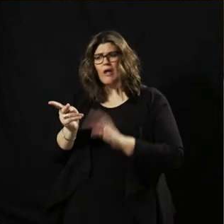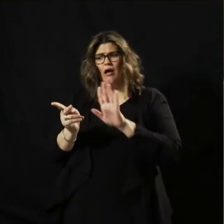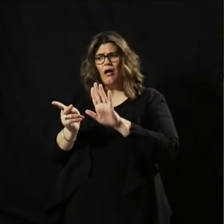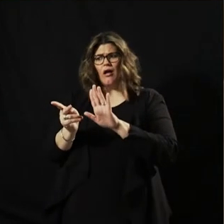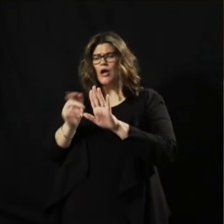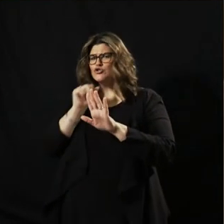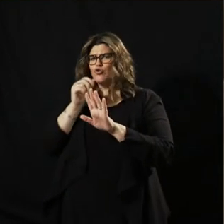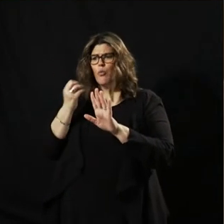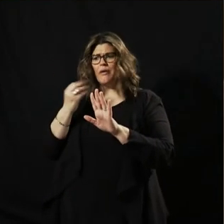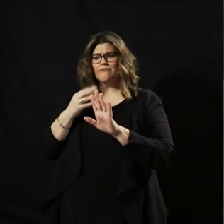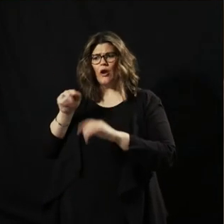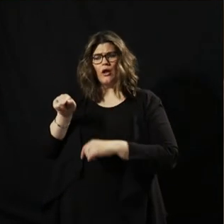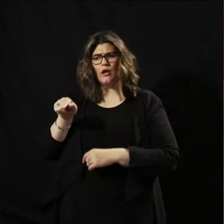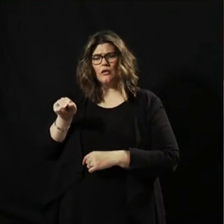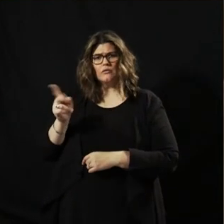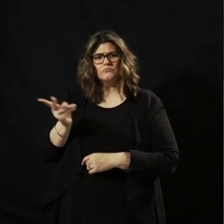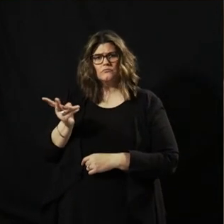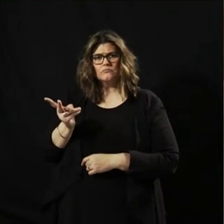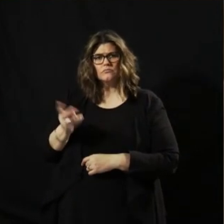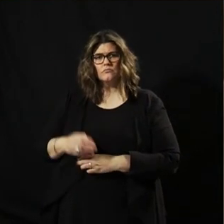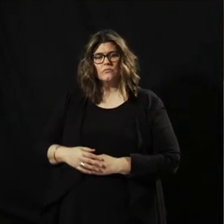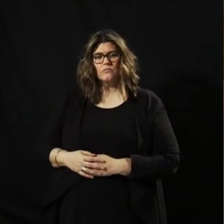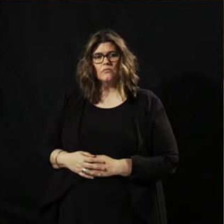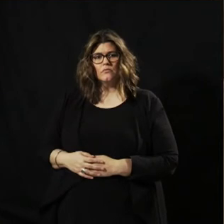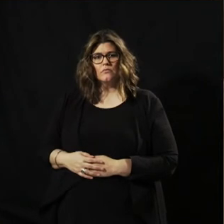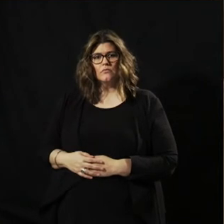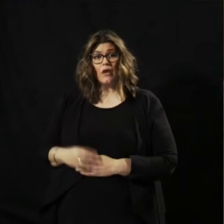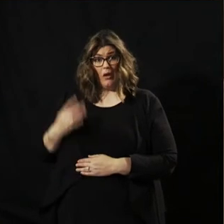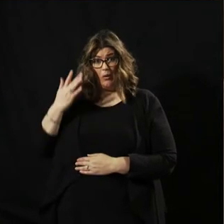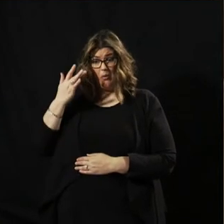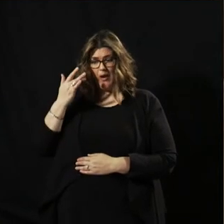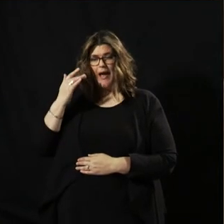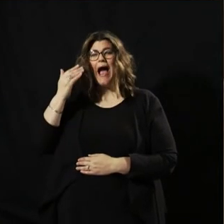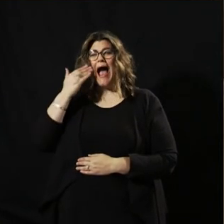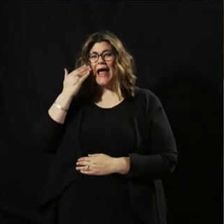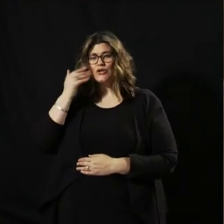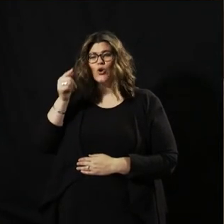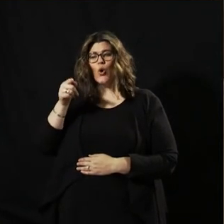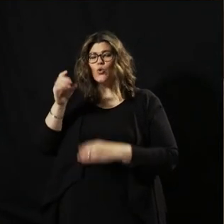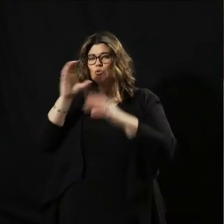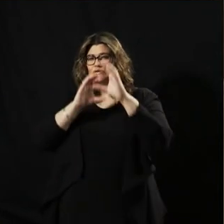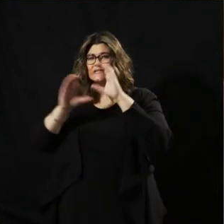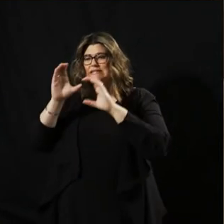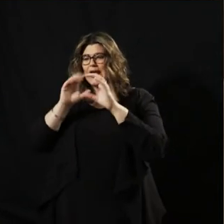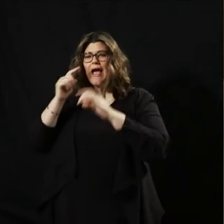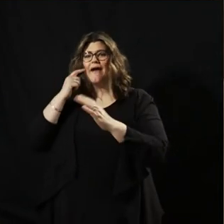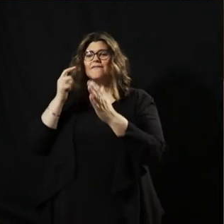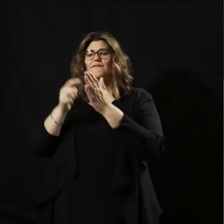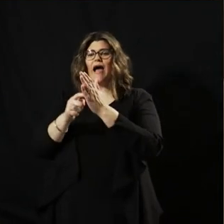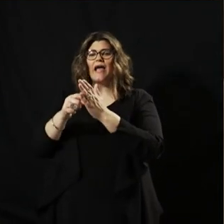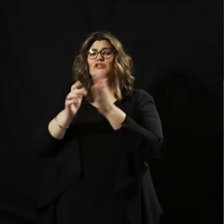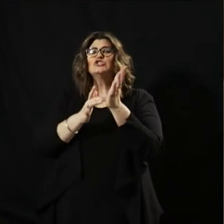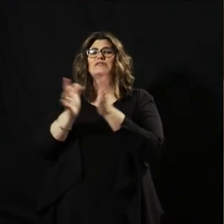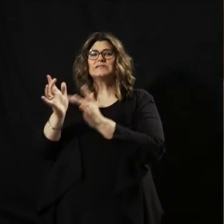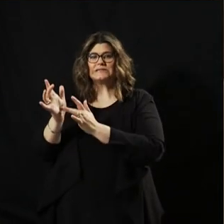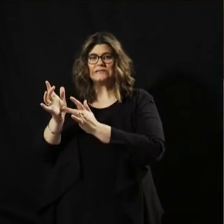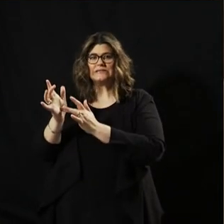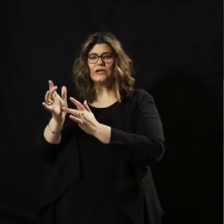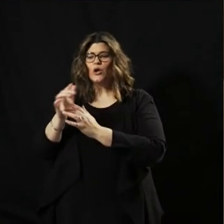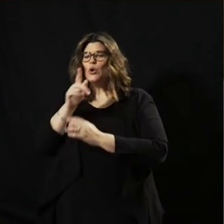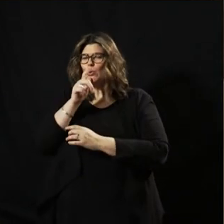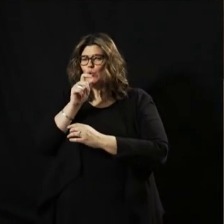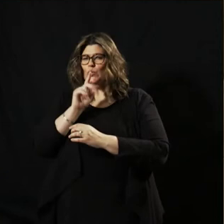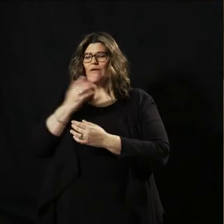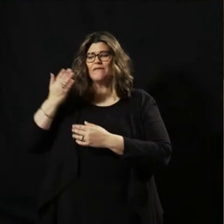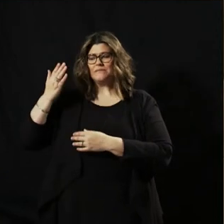not be afraid. I know that you are seeking Jesus the